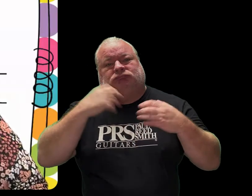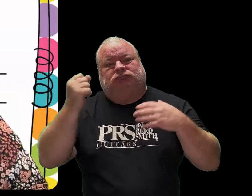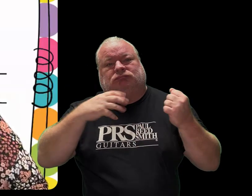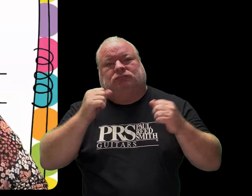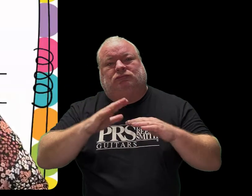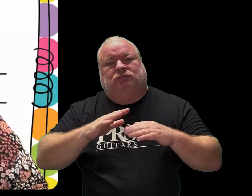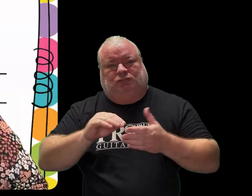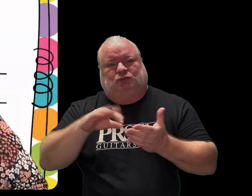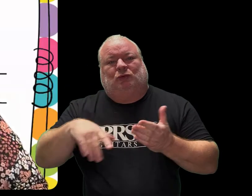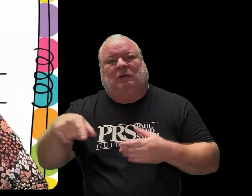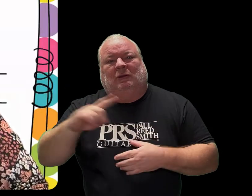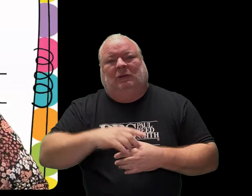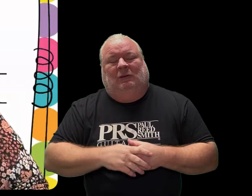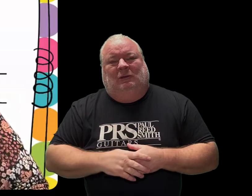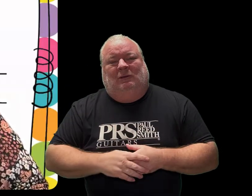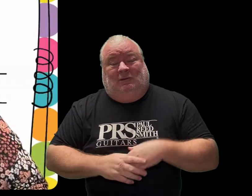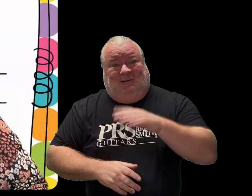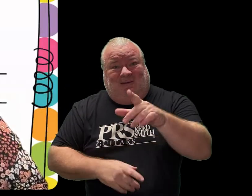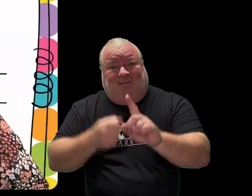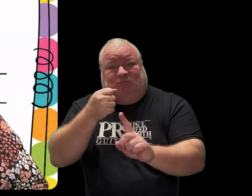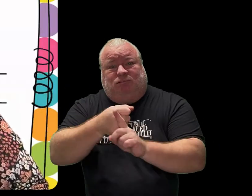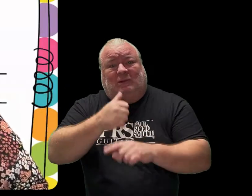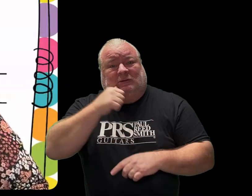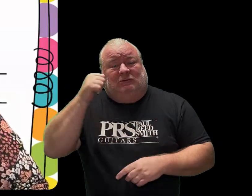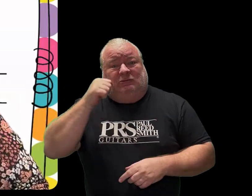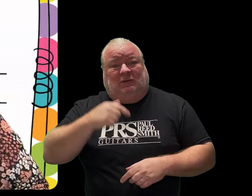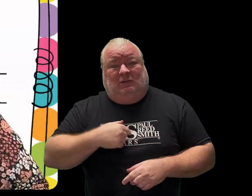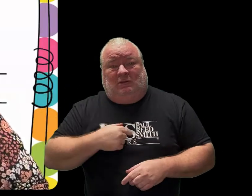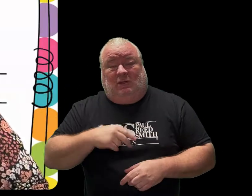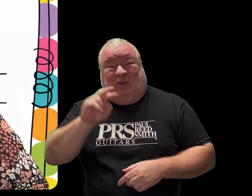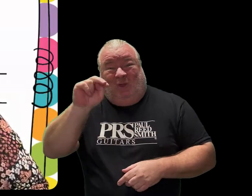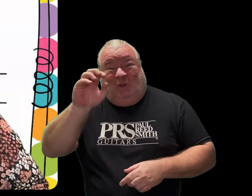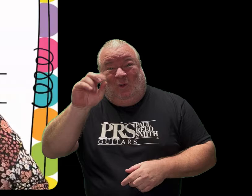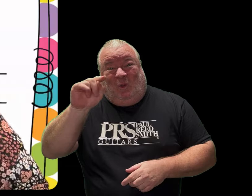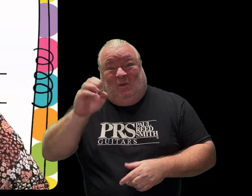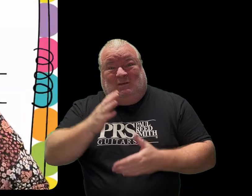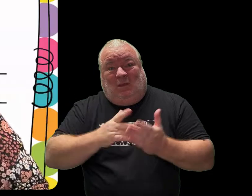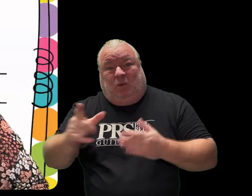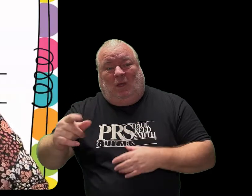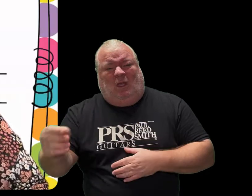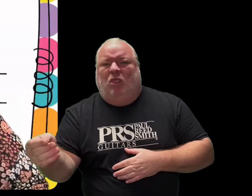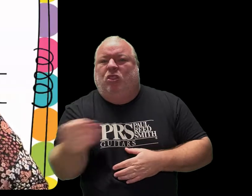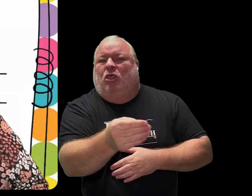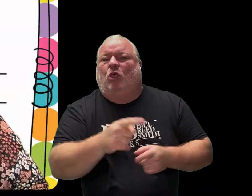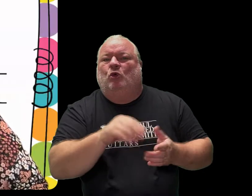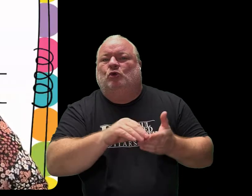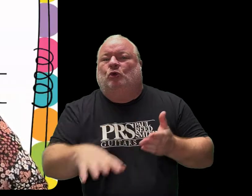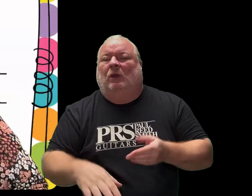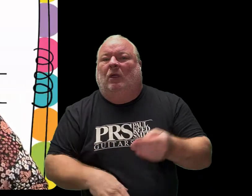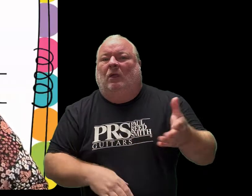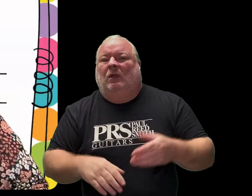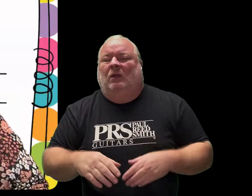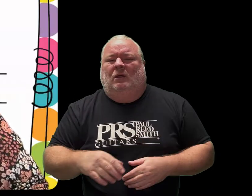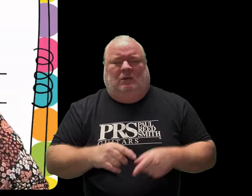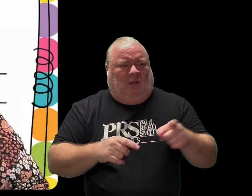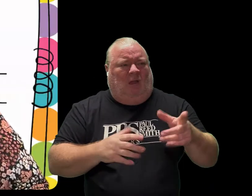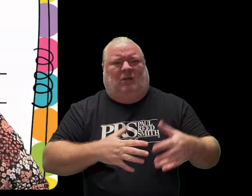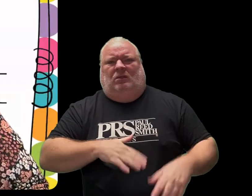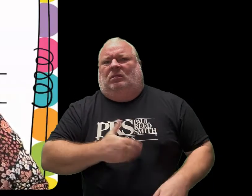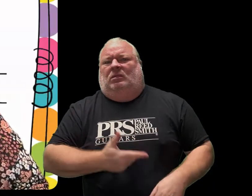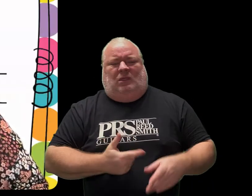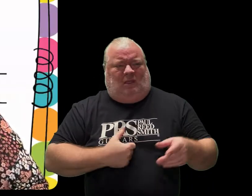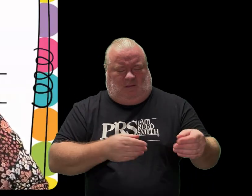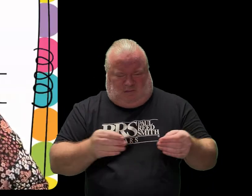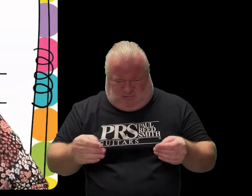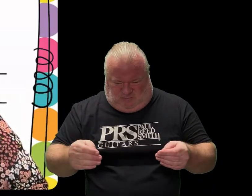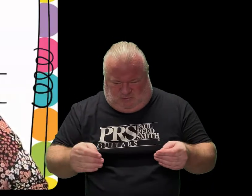oldest students. Just yesterday, I read a note that someone sent to another student